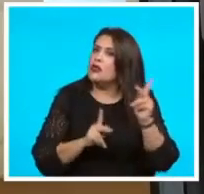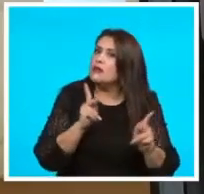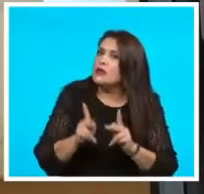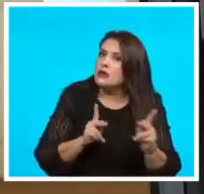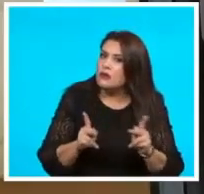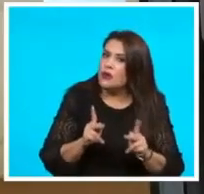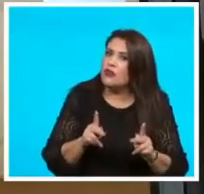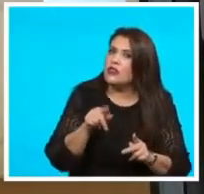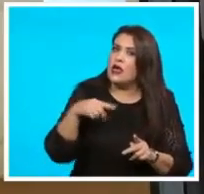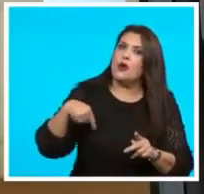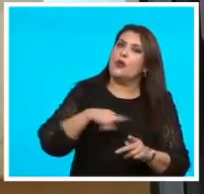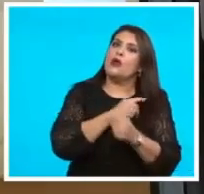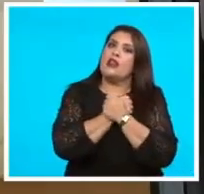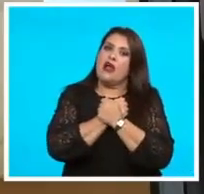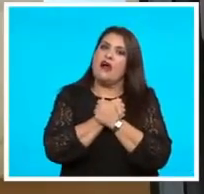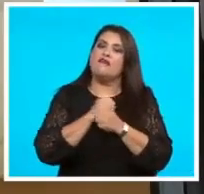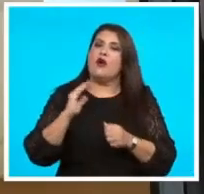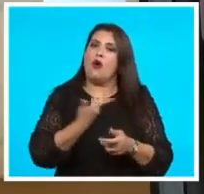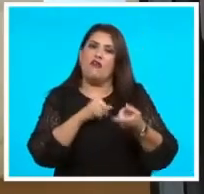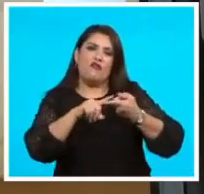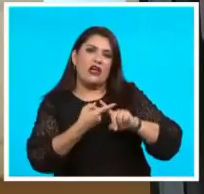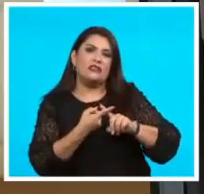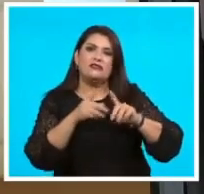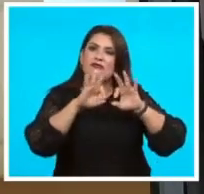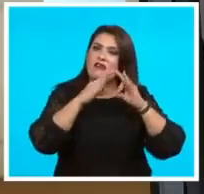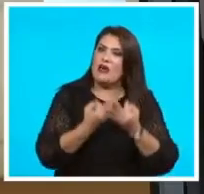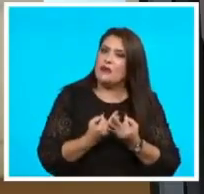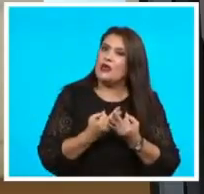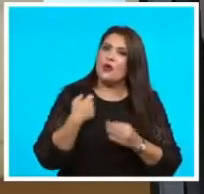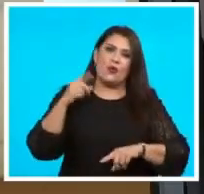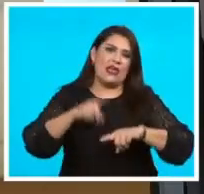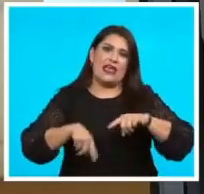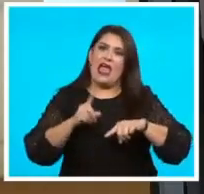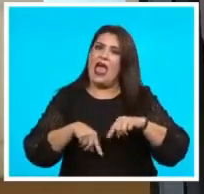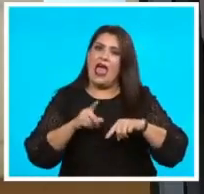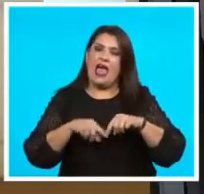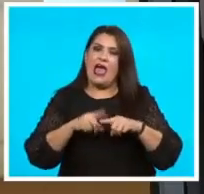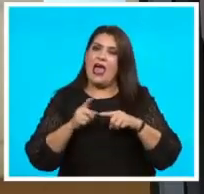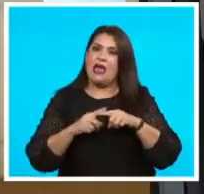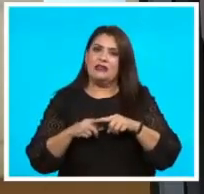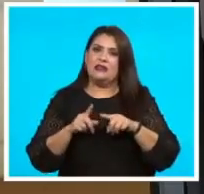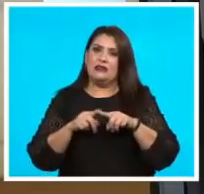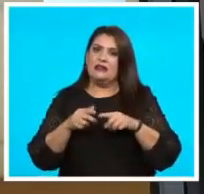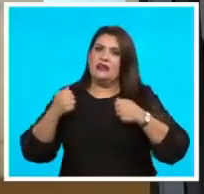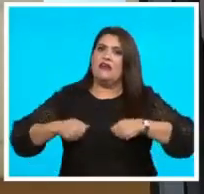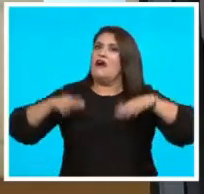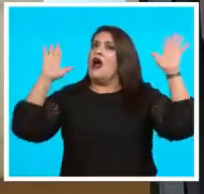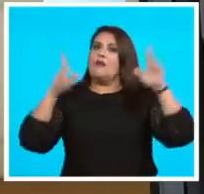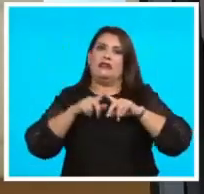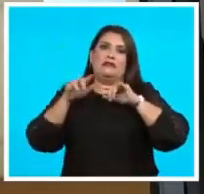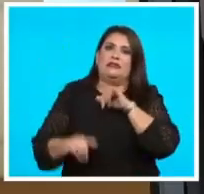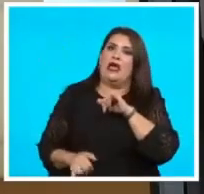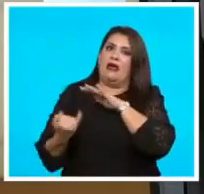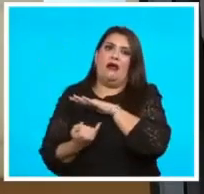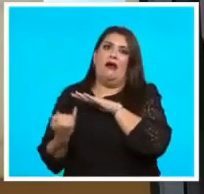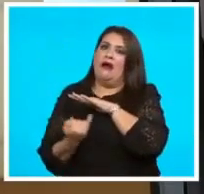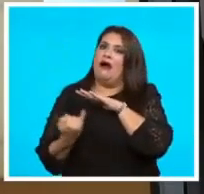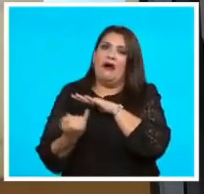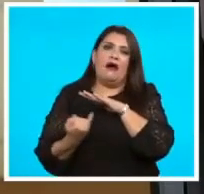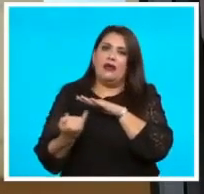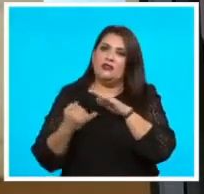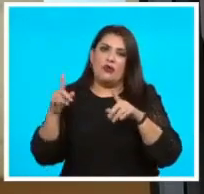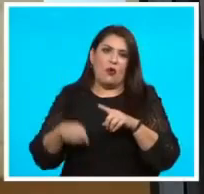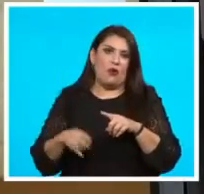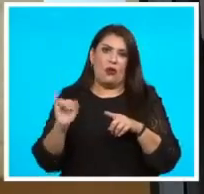love, with our friends, with our family. We cannot give in the isolation to the point that now we're completely